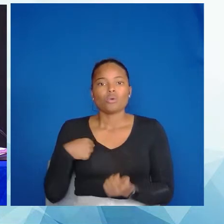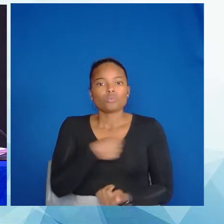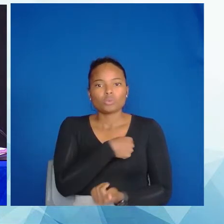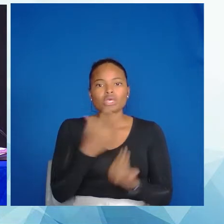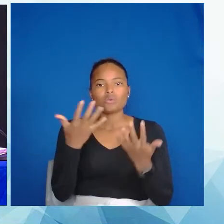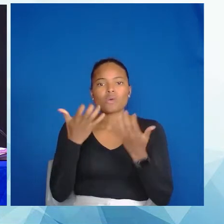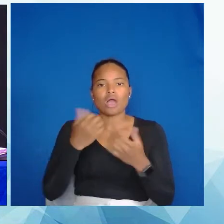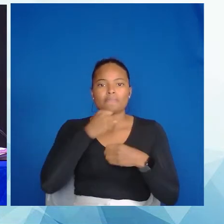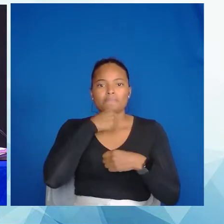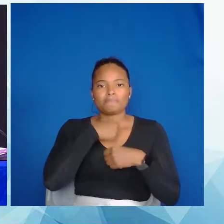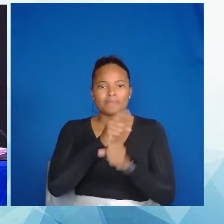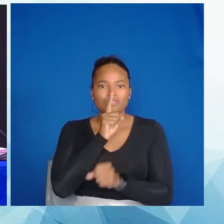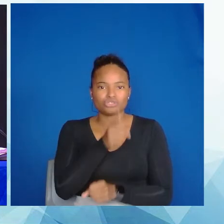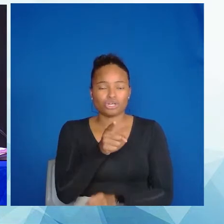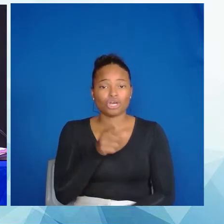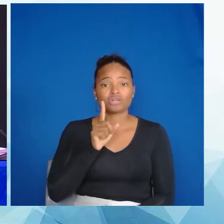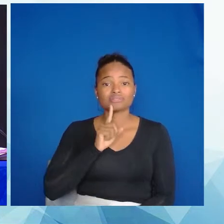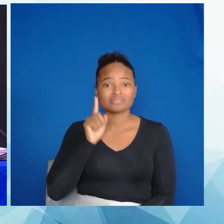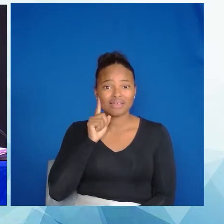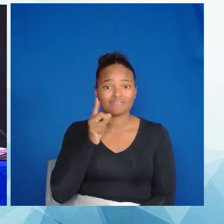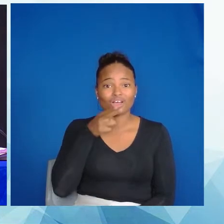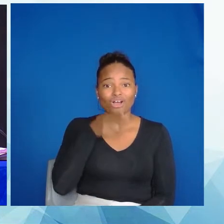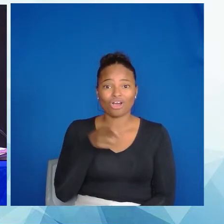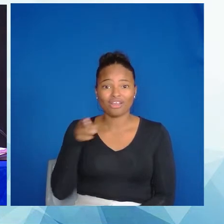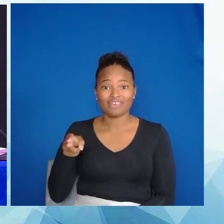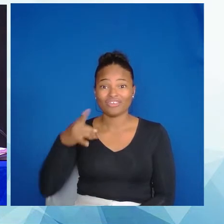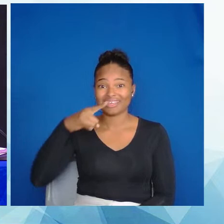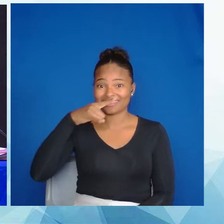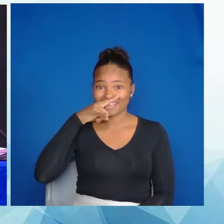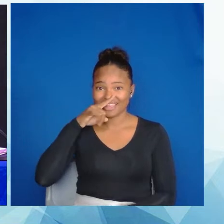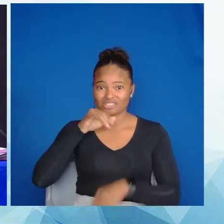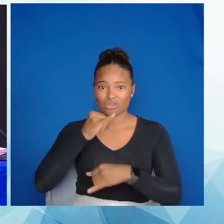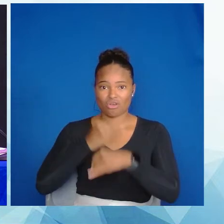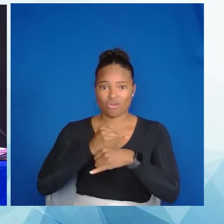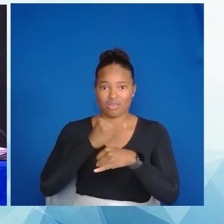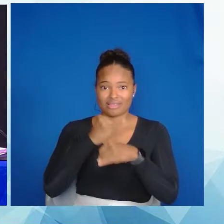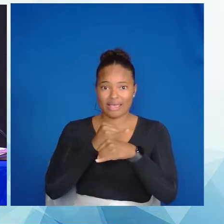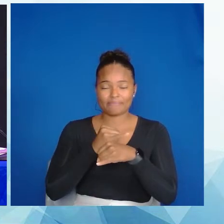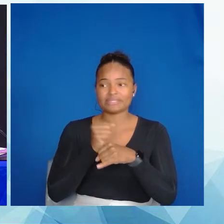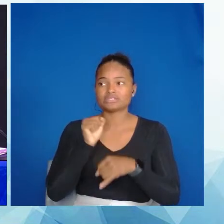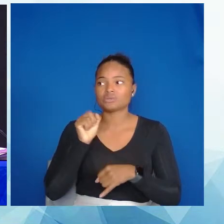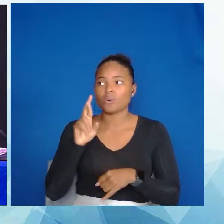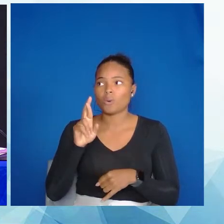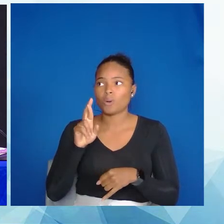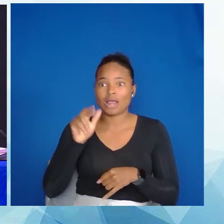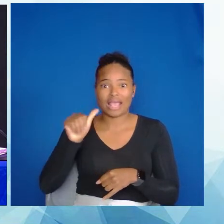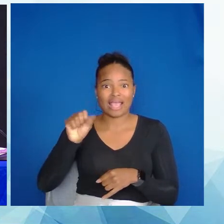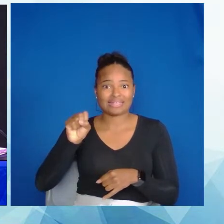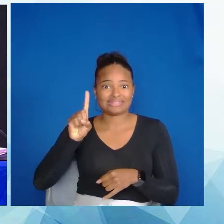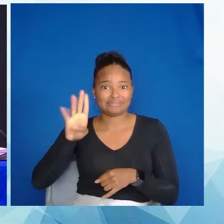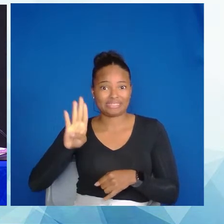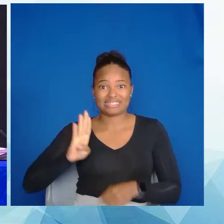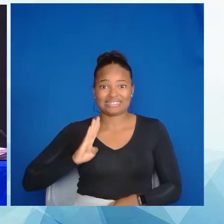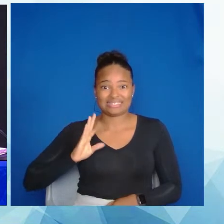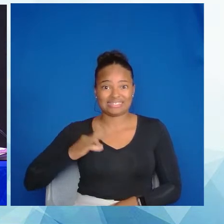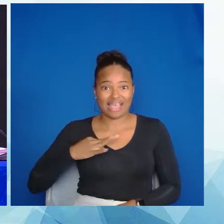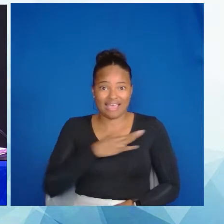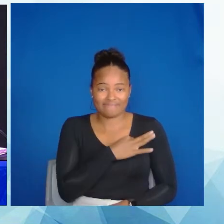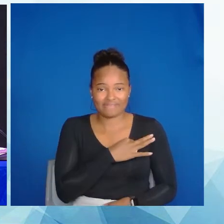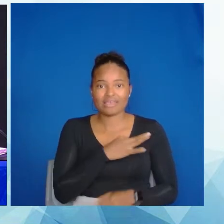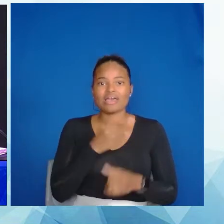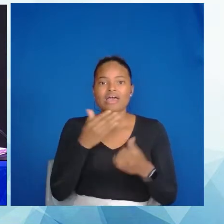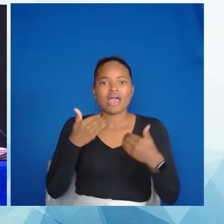that deaf and hard of hearing kids on campuses or wherever the ASDB staff are have the